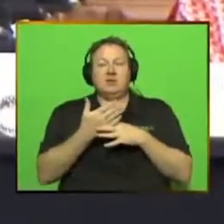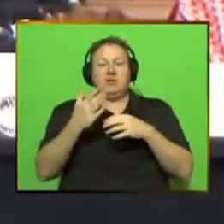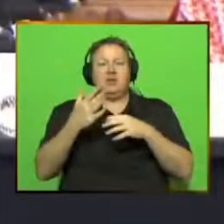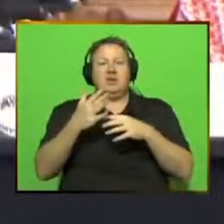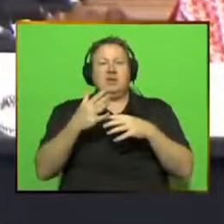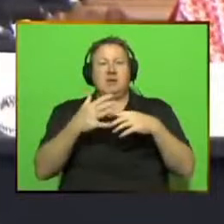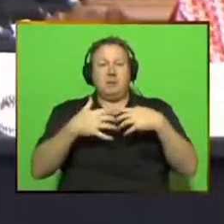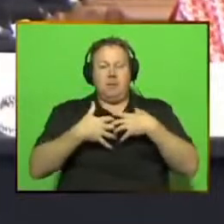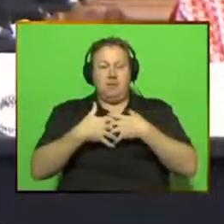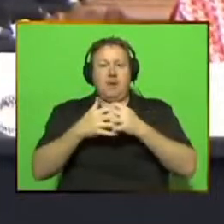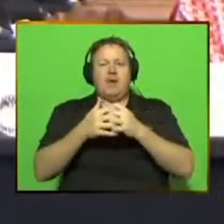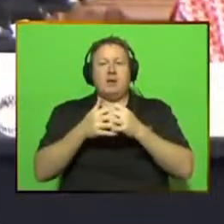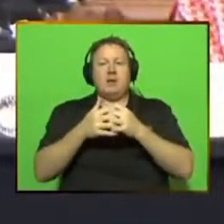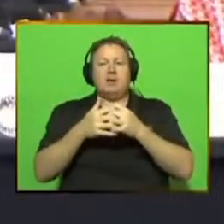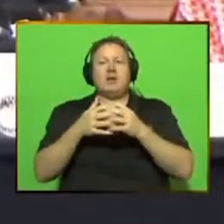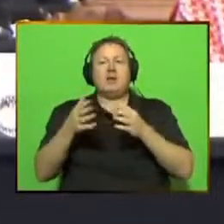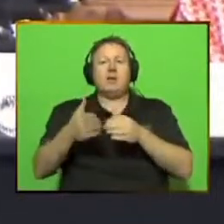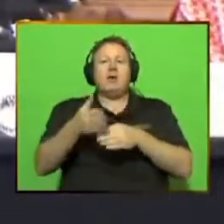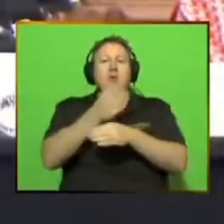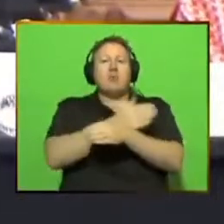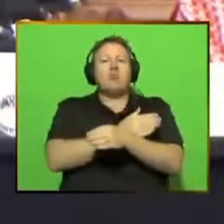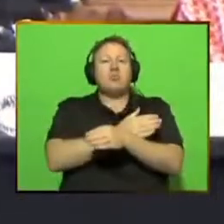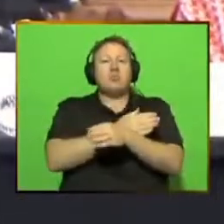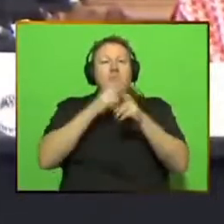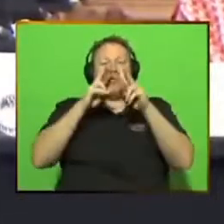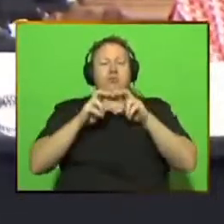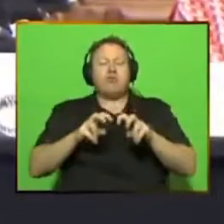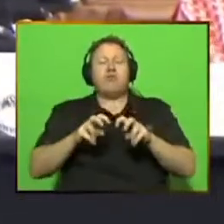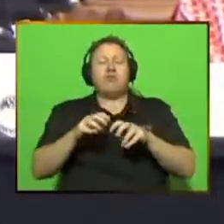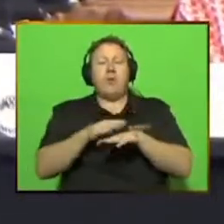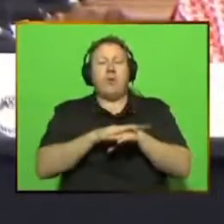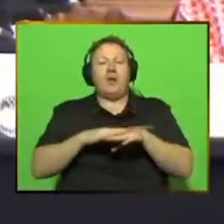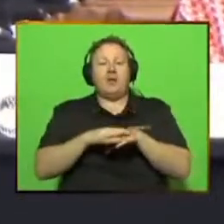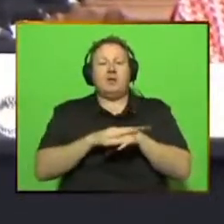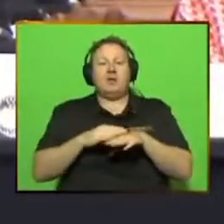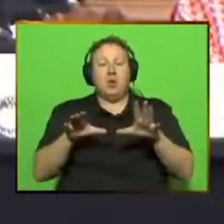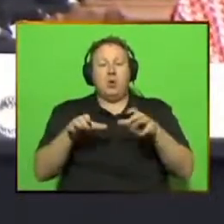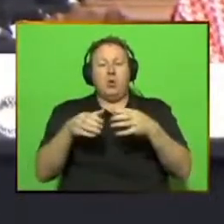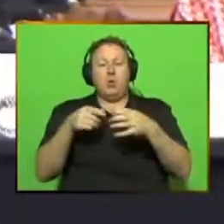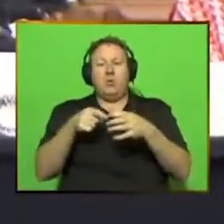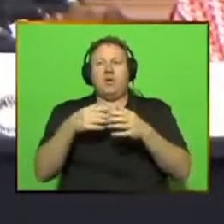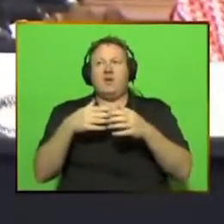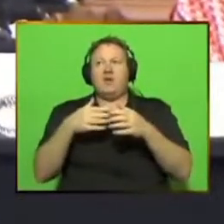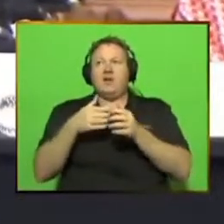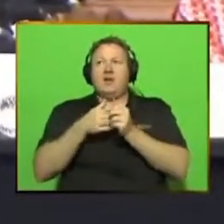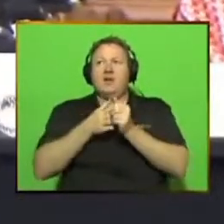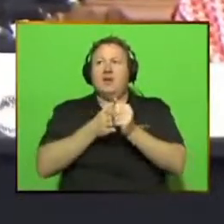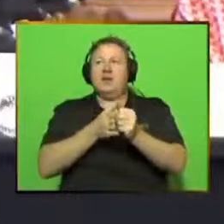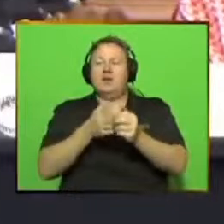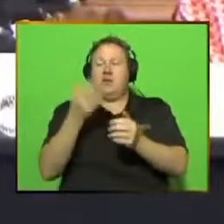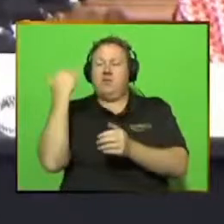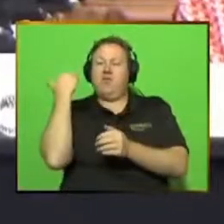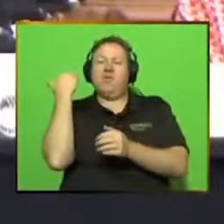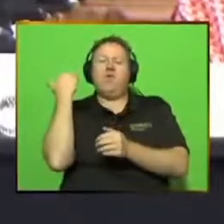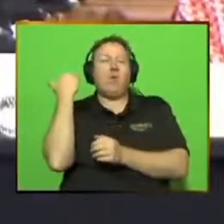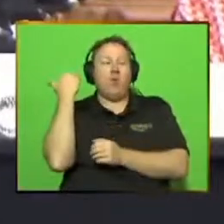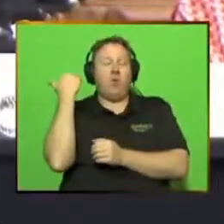established to have prima facie basis by a panel which was led by a former Chief Justice